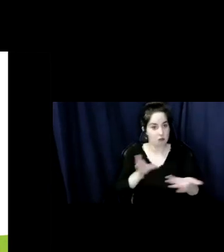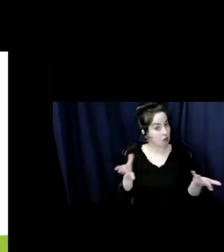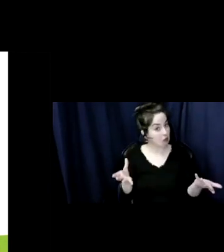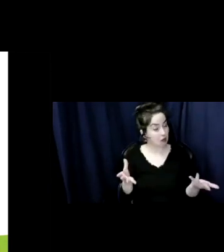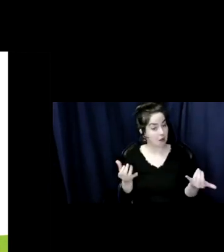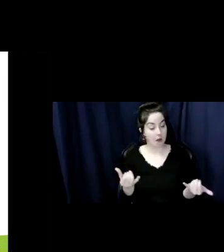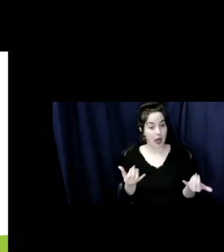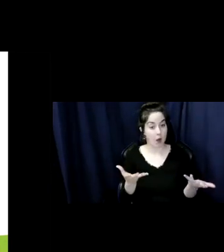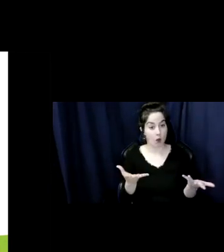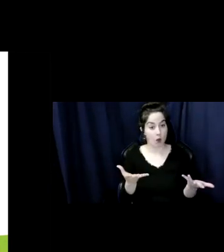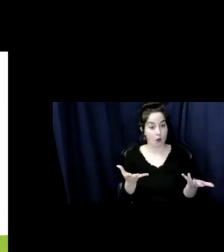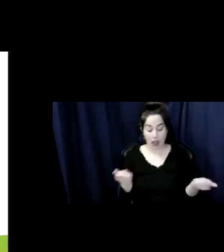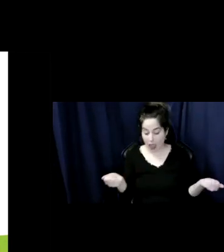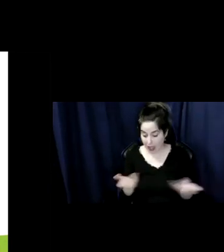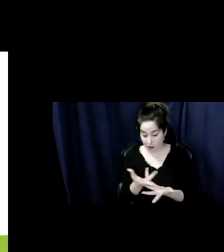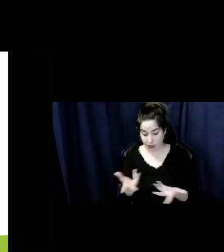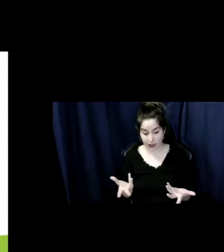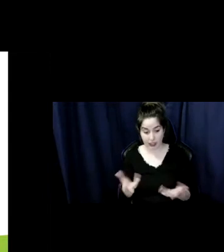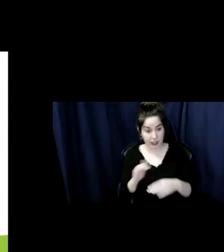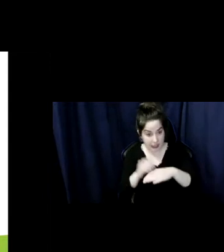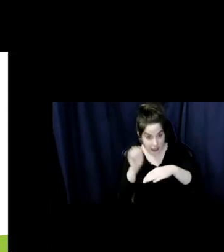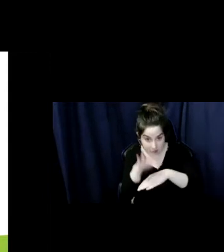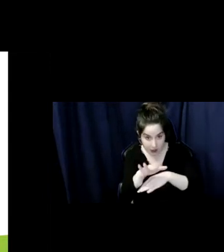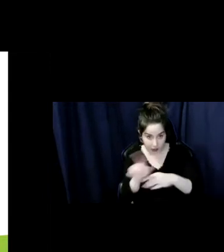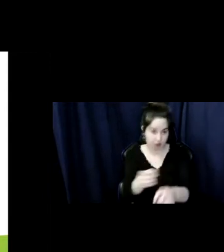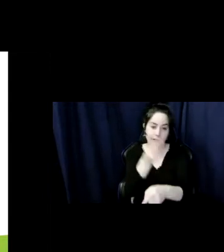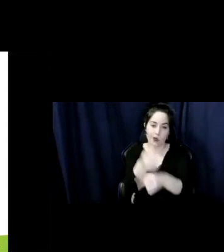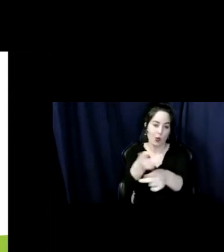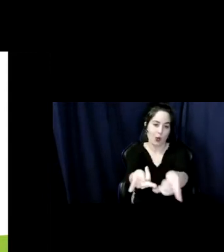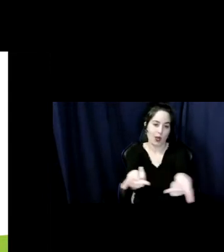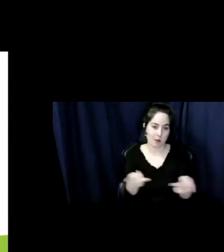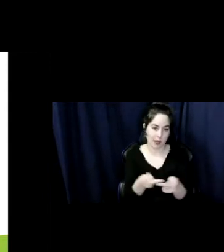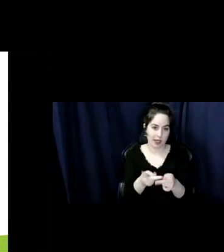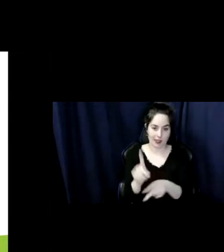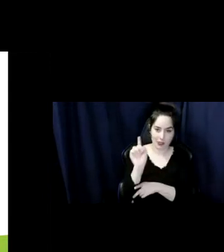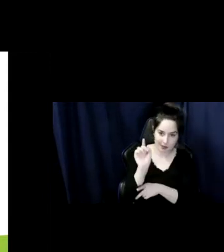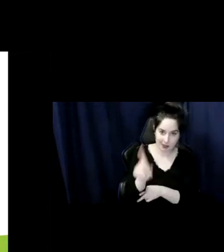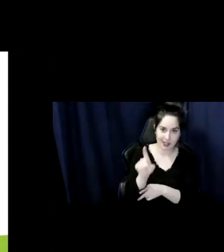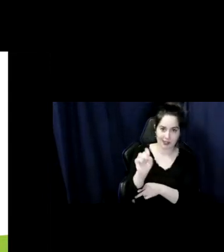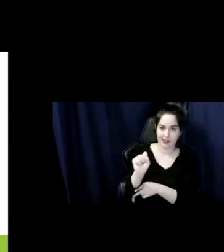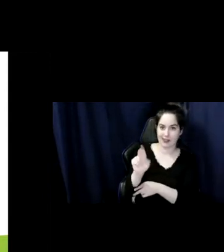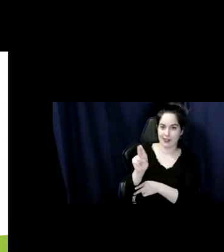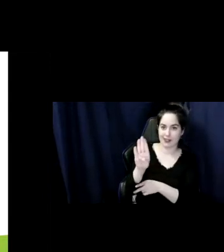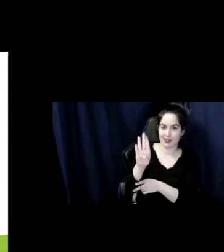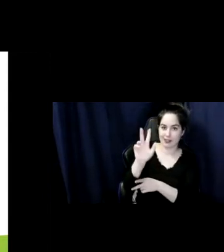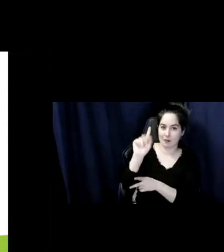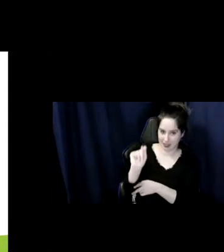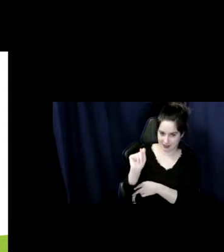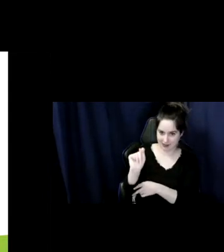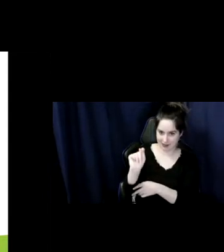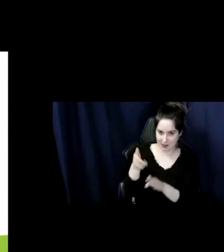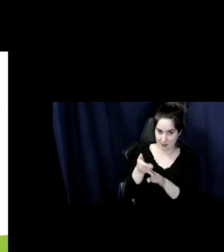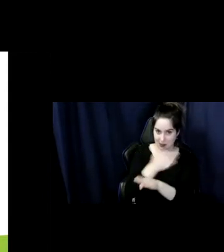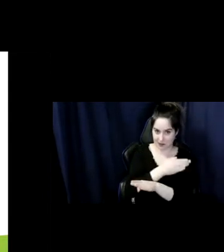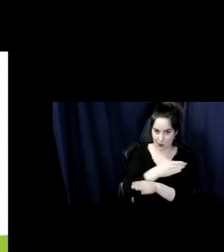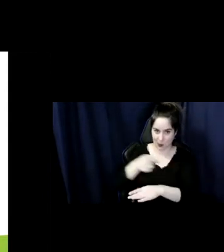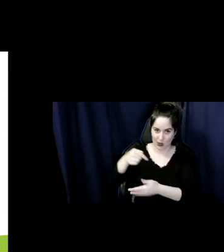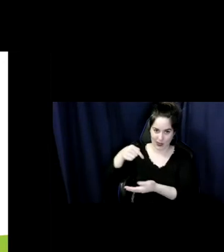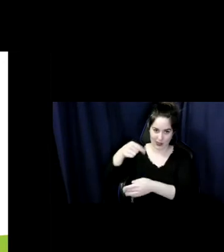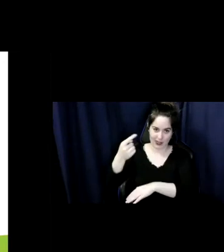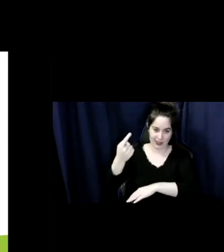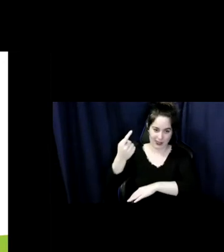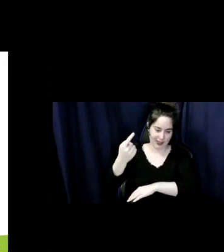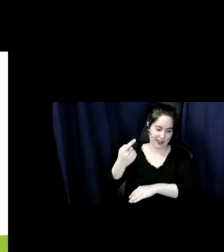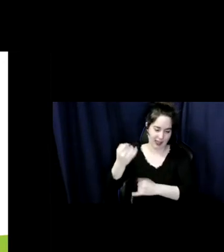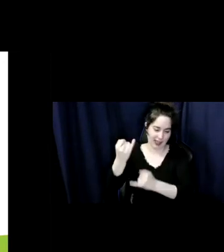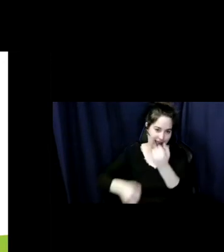everything is submitted where it needs to go, and just click submit before the deadline, which is